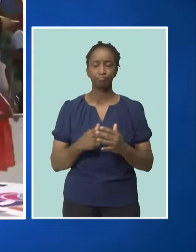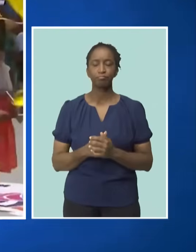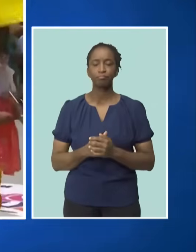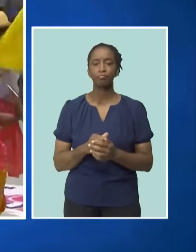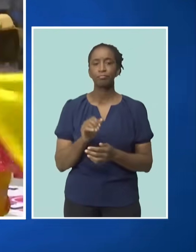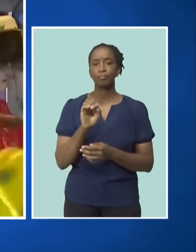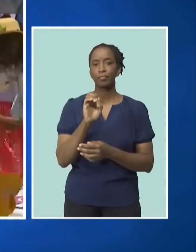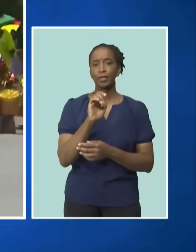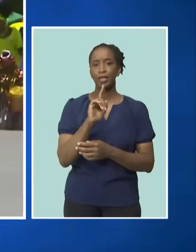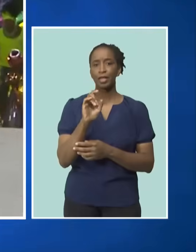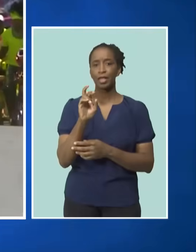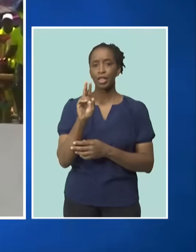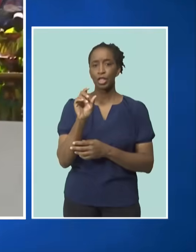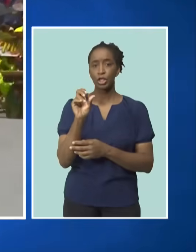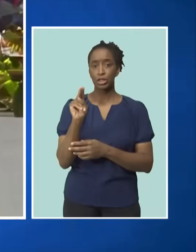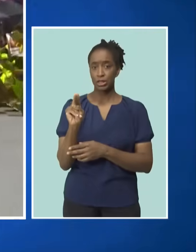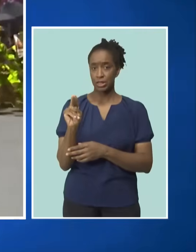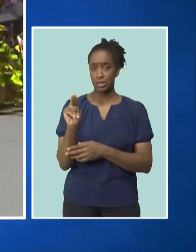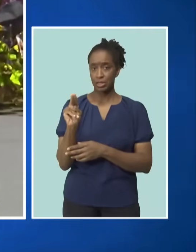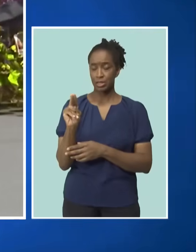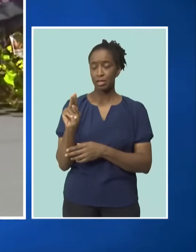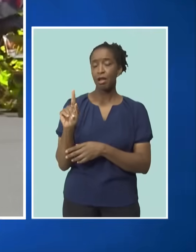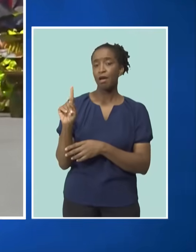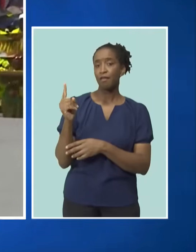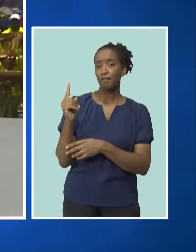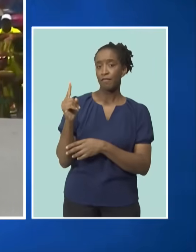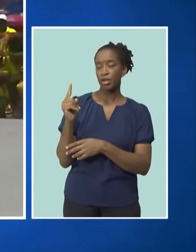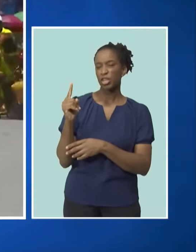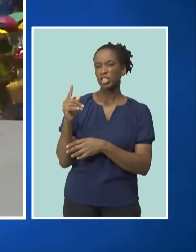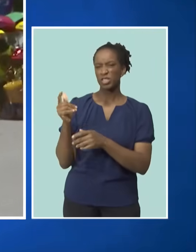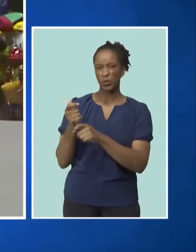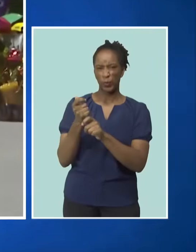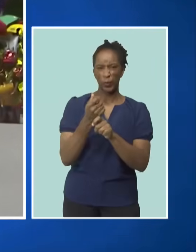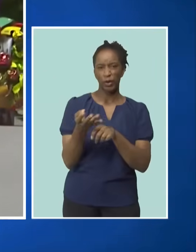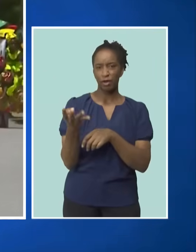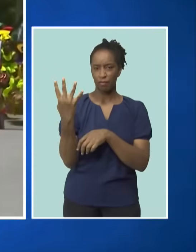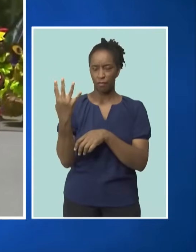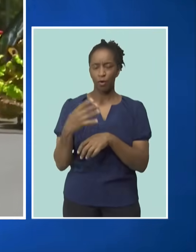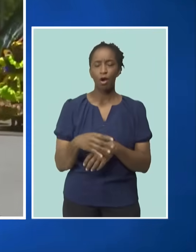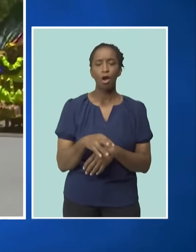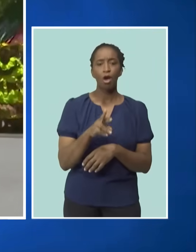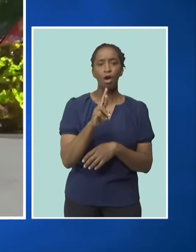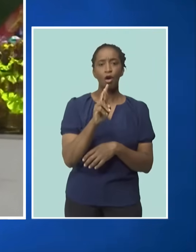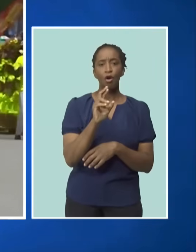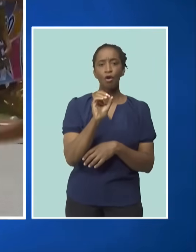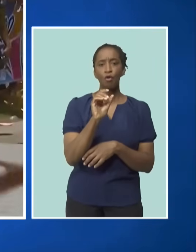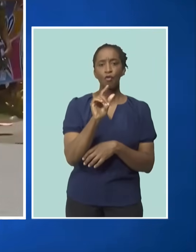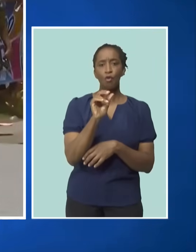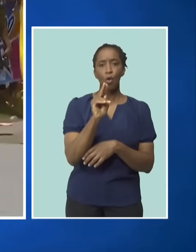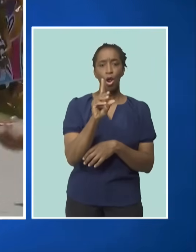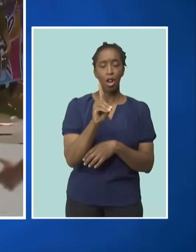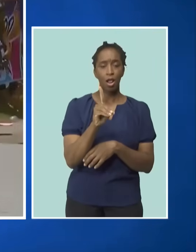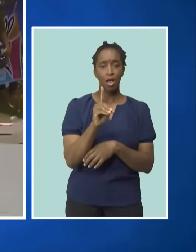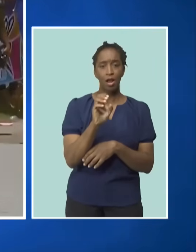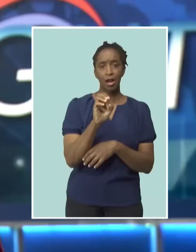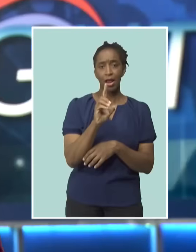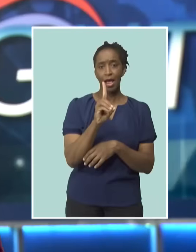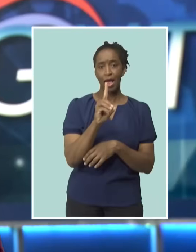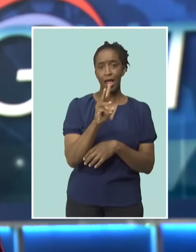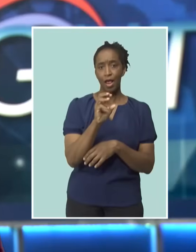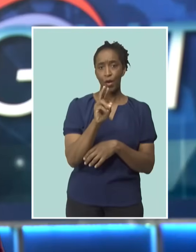Primary School placed first in 4 categories, while Roland Edwards Primary School secured 3 top spot